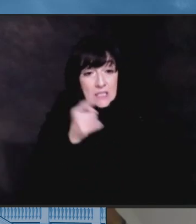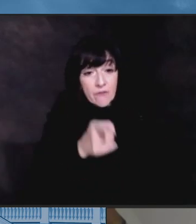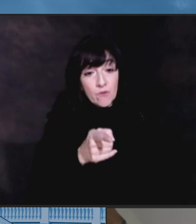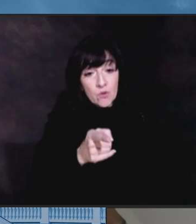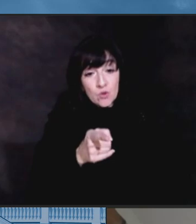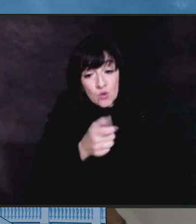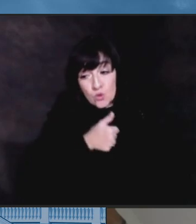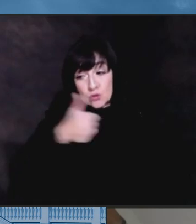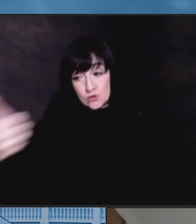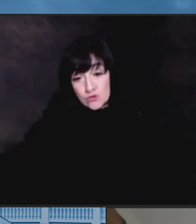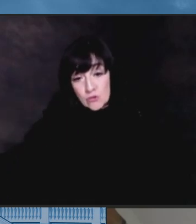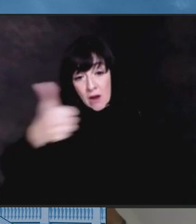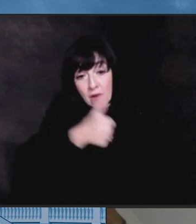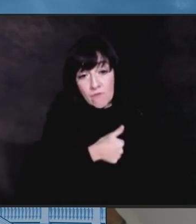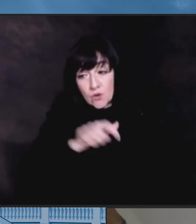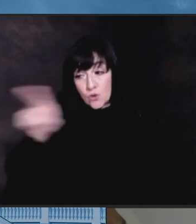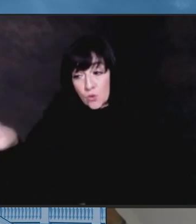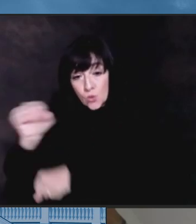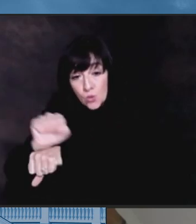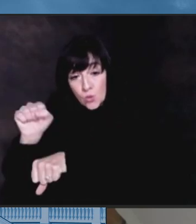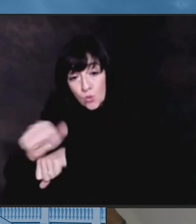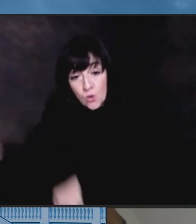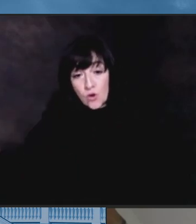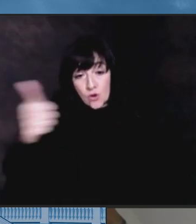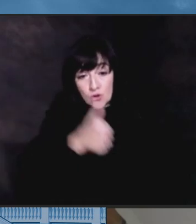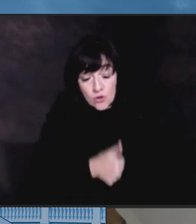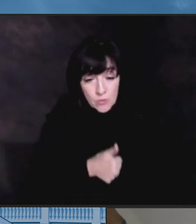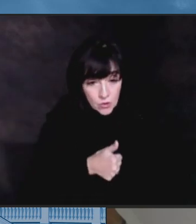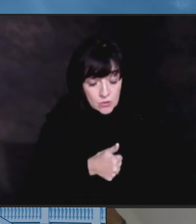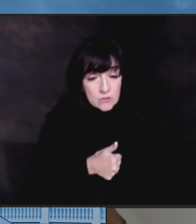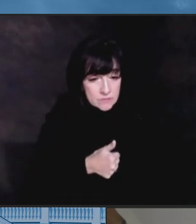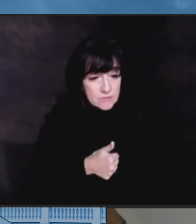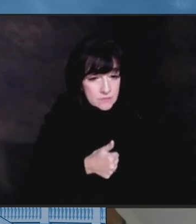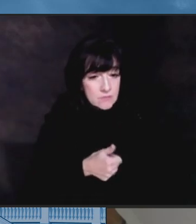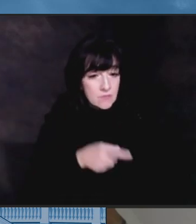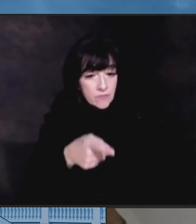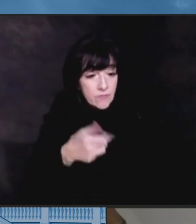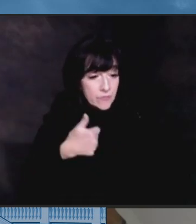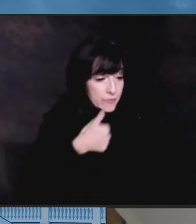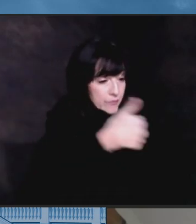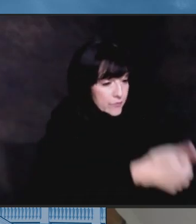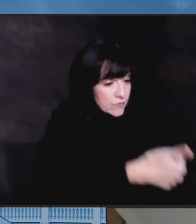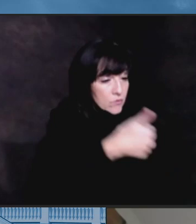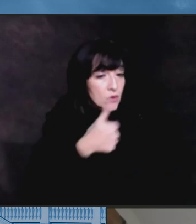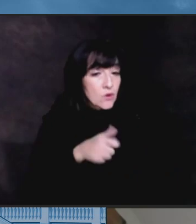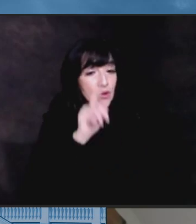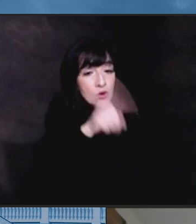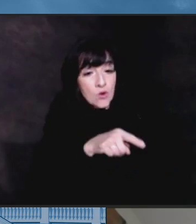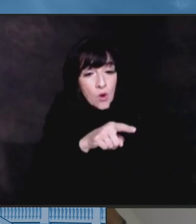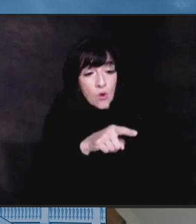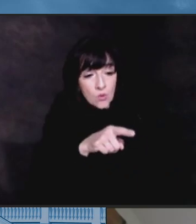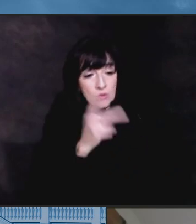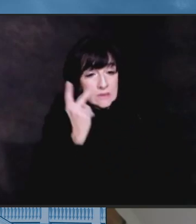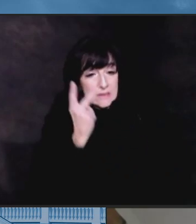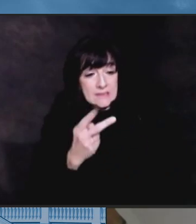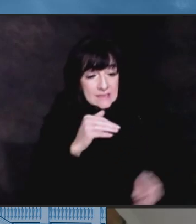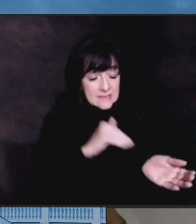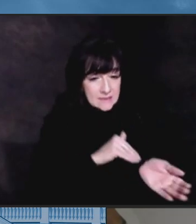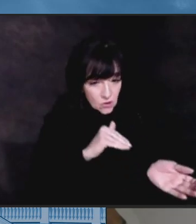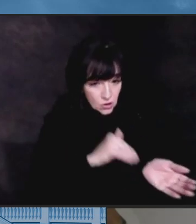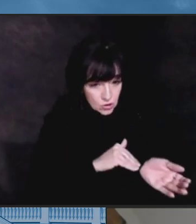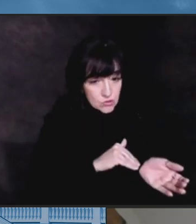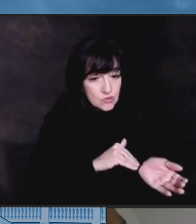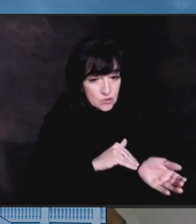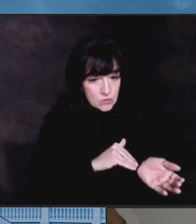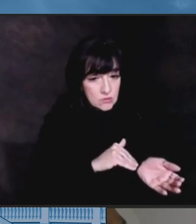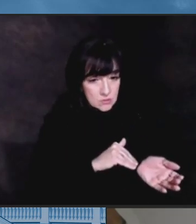of work, and then, of course, seeking medical care. I mentioned a minute ago, we've got a universal indoor